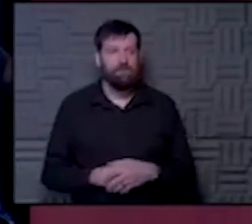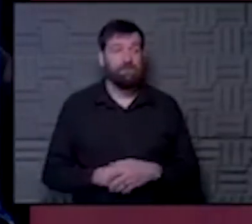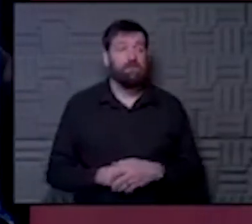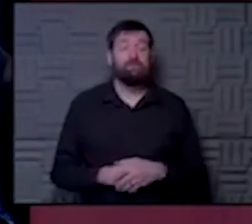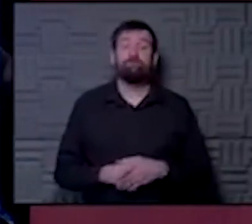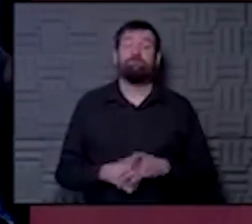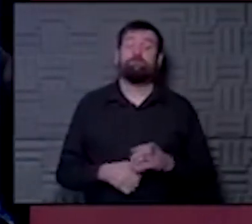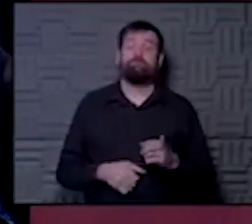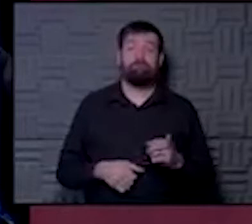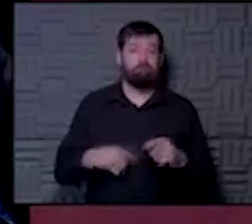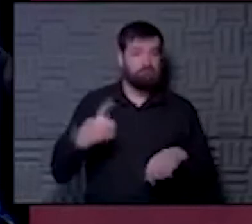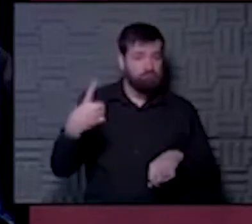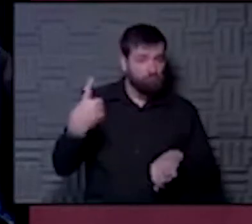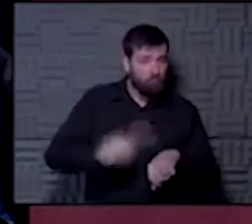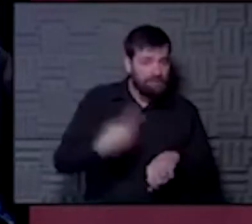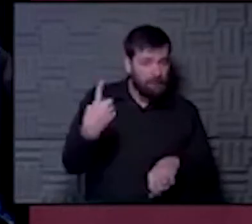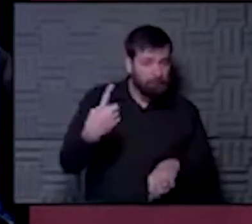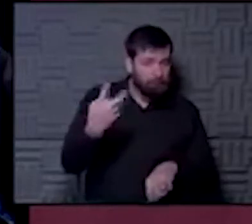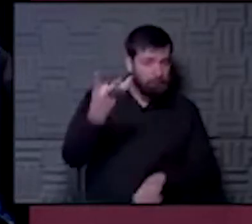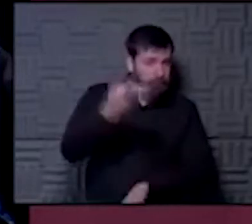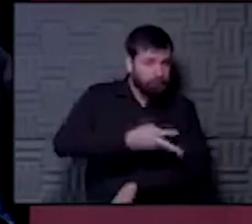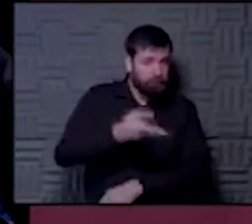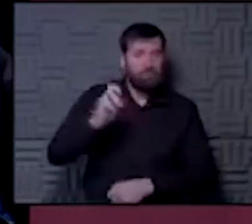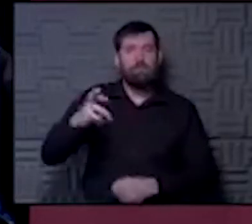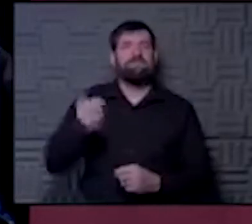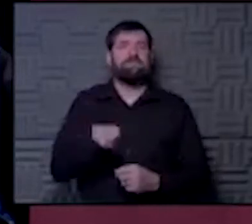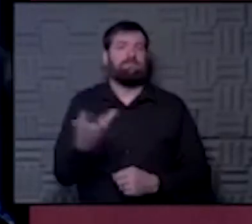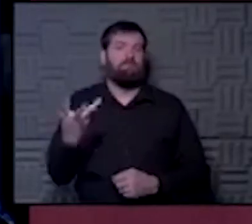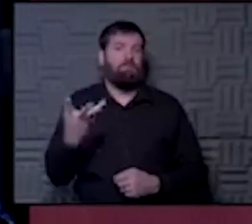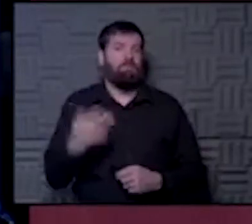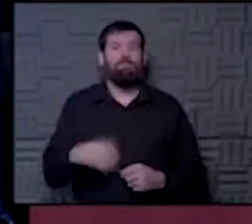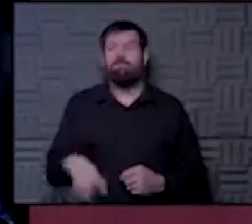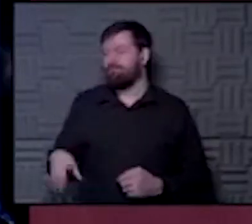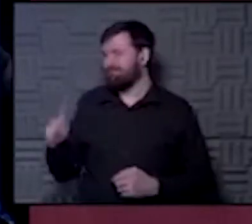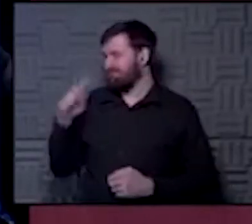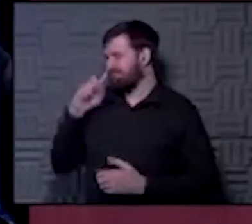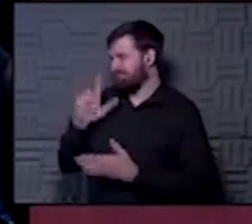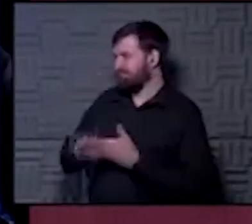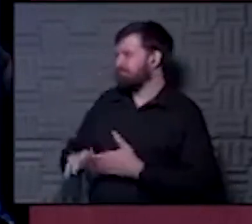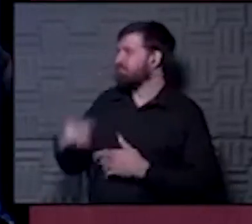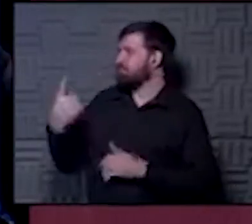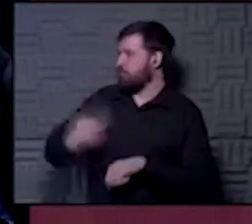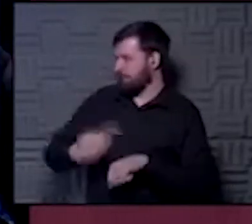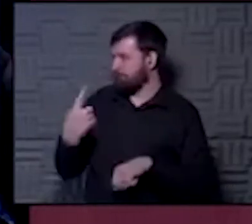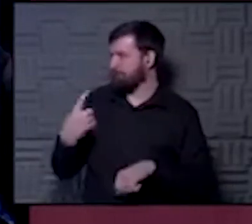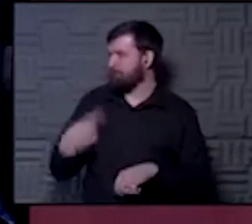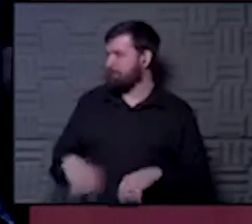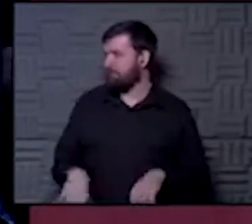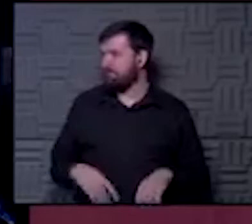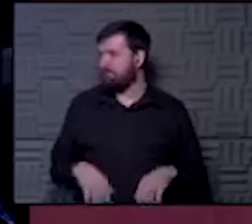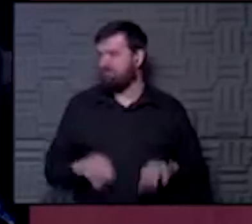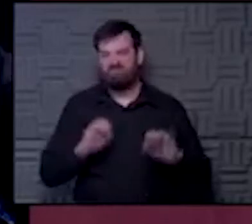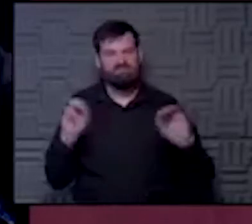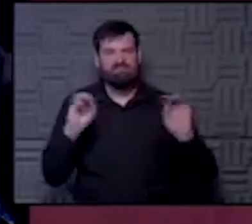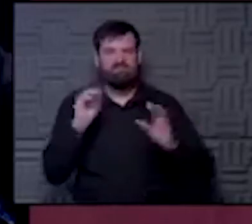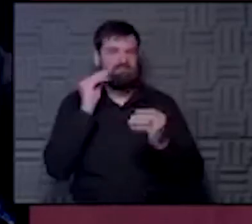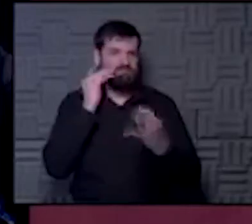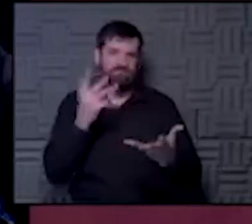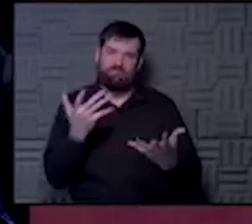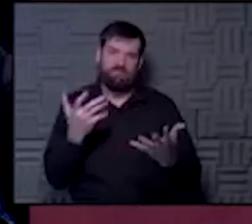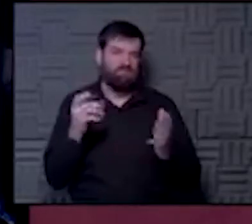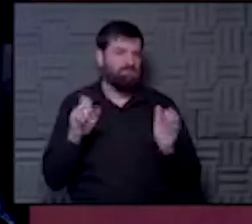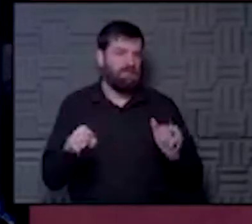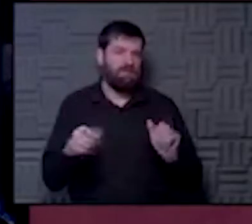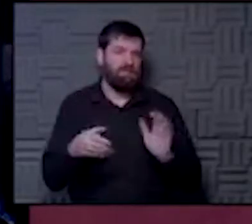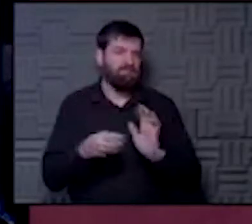She wants to know, is this a one-time infusion or multiple? Yeah, I believe it is a one-time infusion. I don't think there's any data that says you get more than